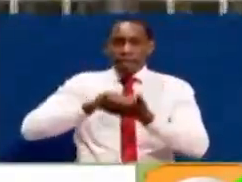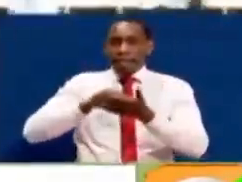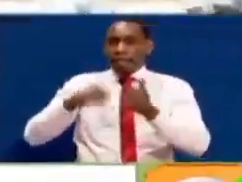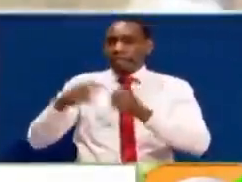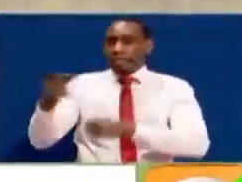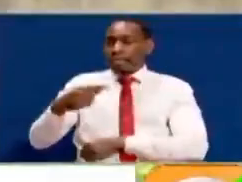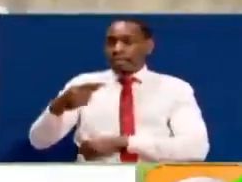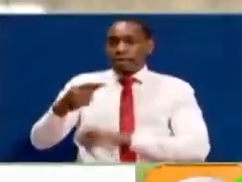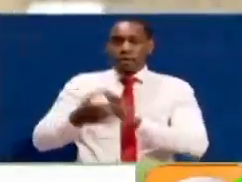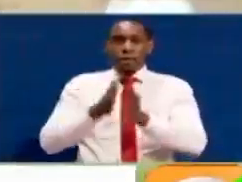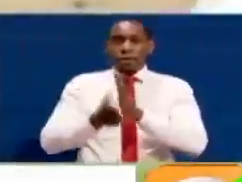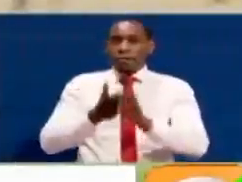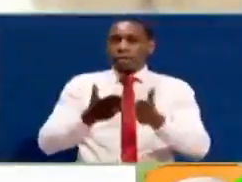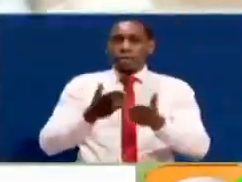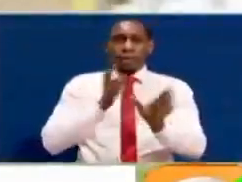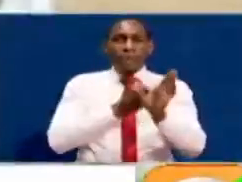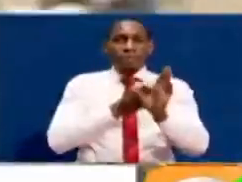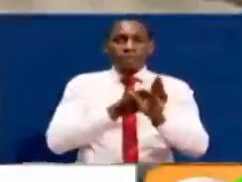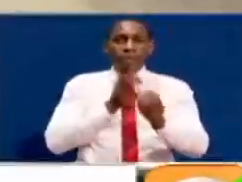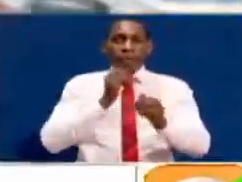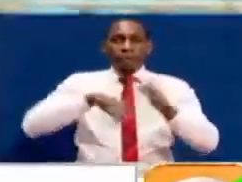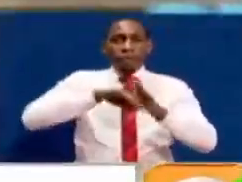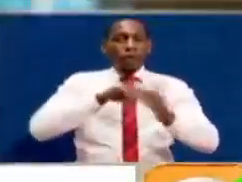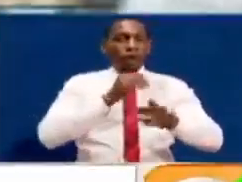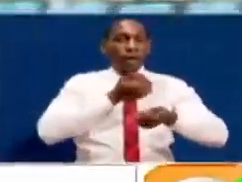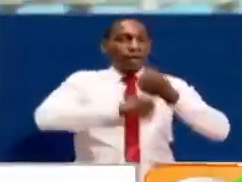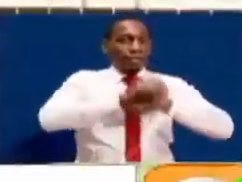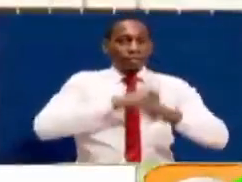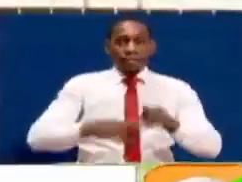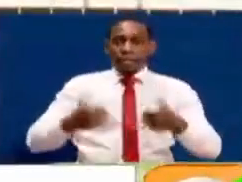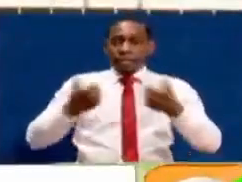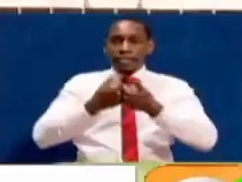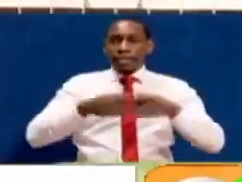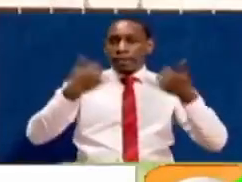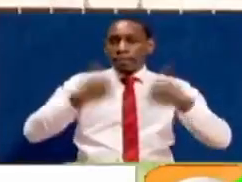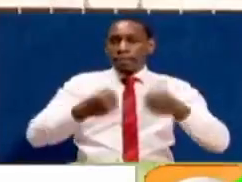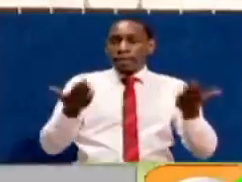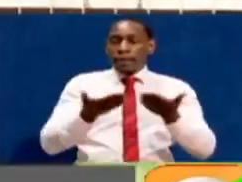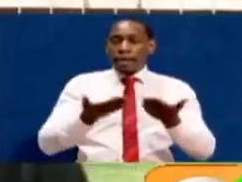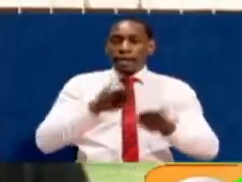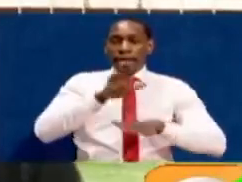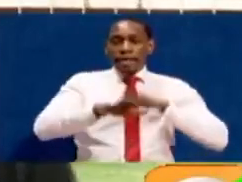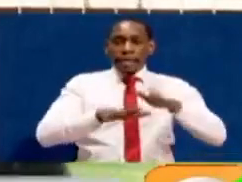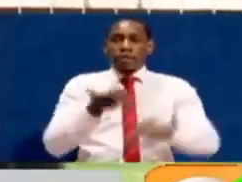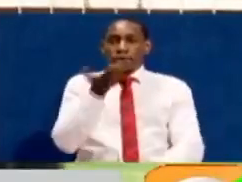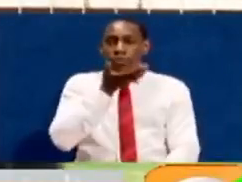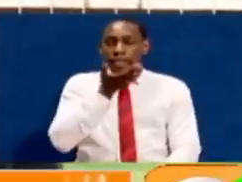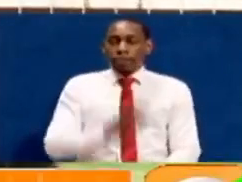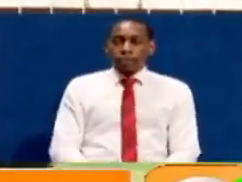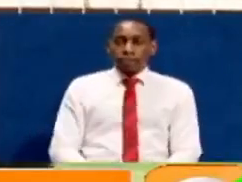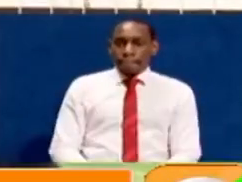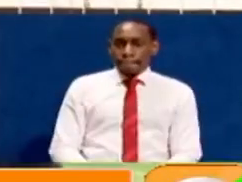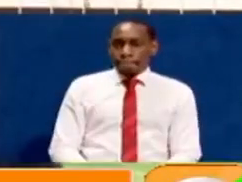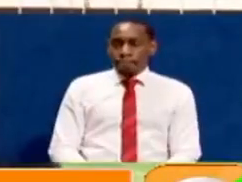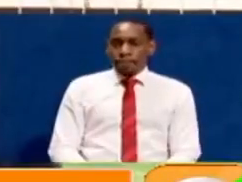almost 6 months without engaging in competitive football. The match will be played at the Nyayo National Stadium. Level in terms of fitness, but at